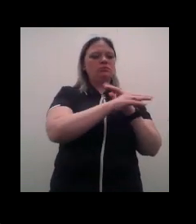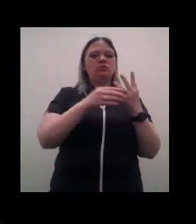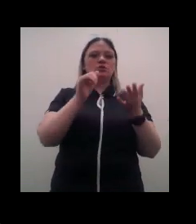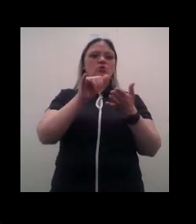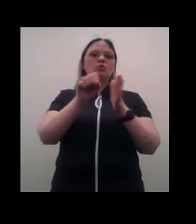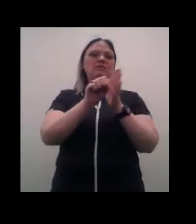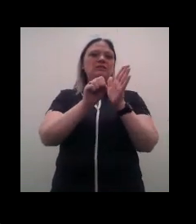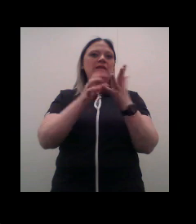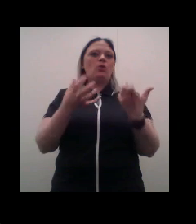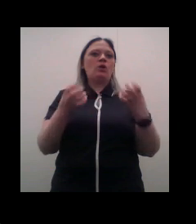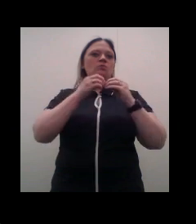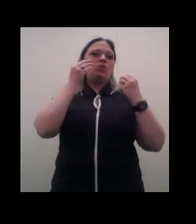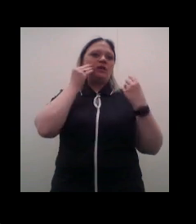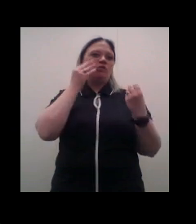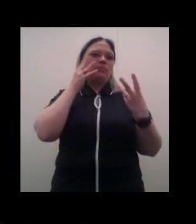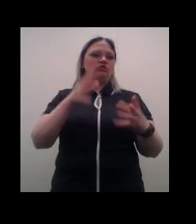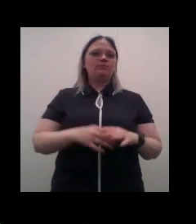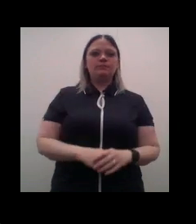data.